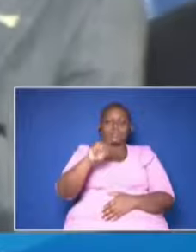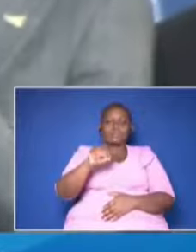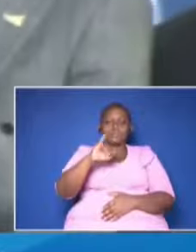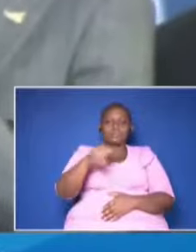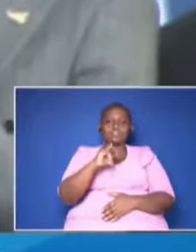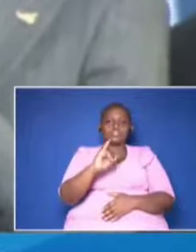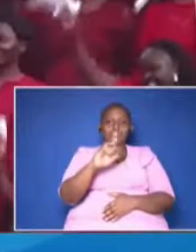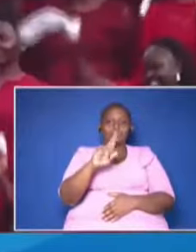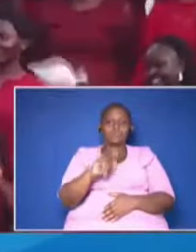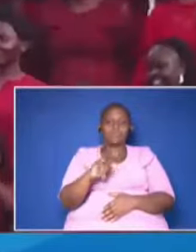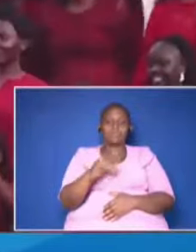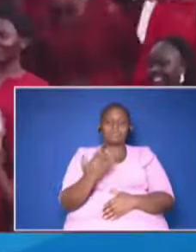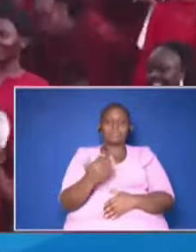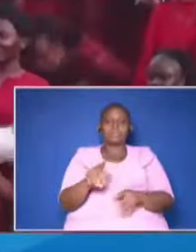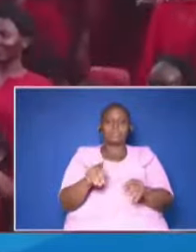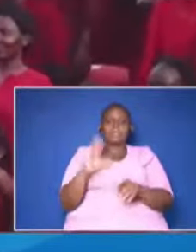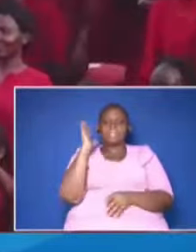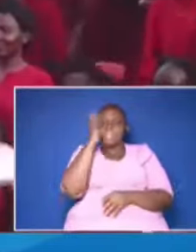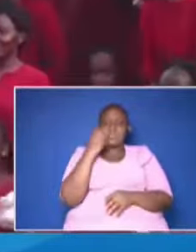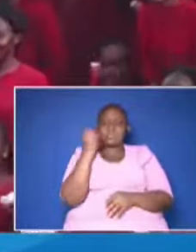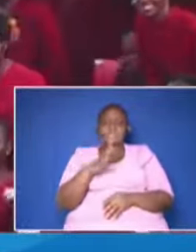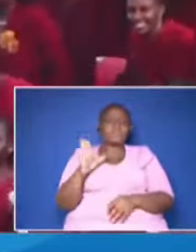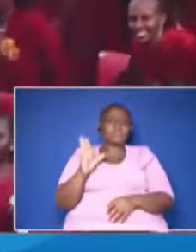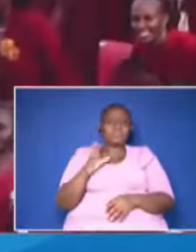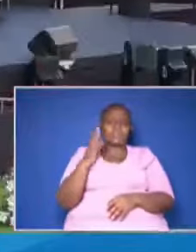work and the Beautiful